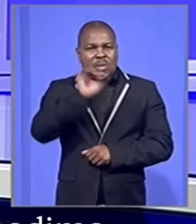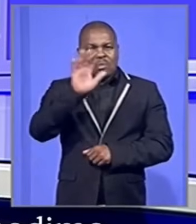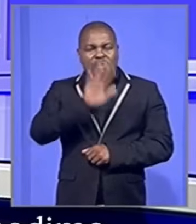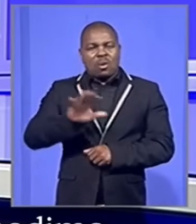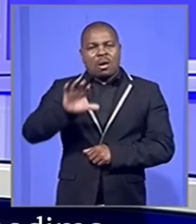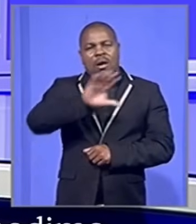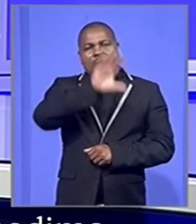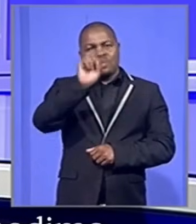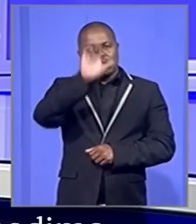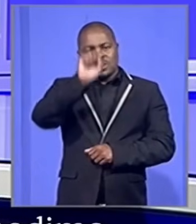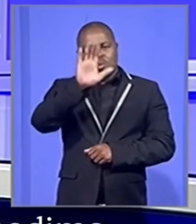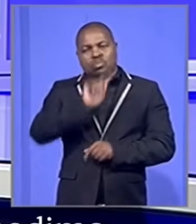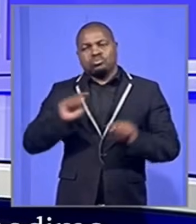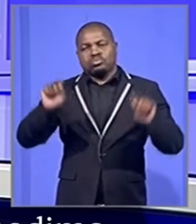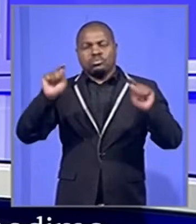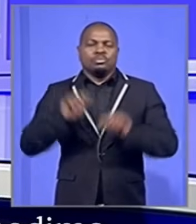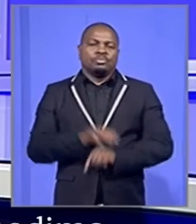bja Afrika.